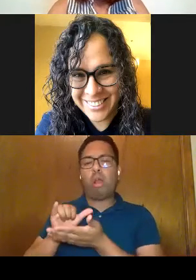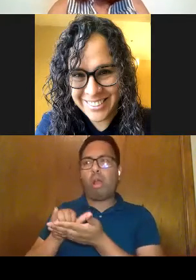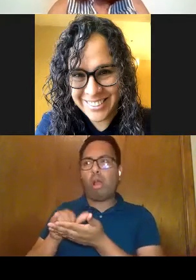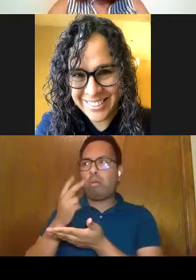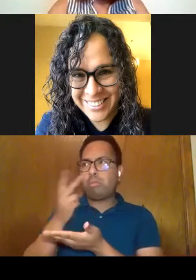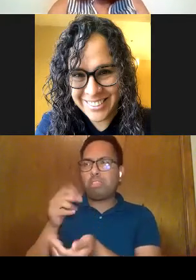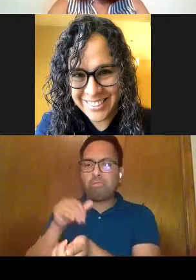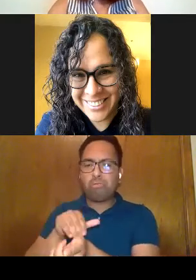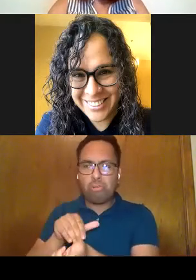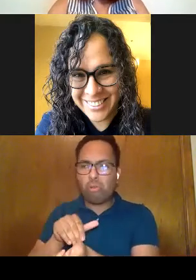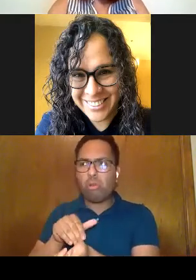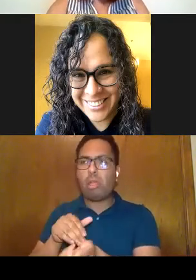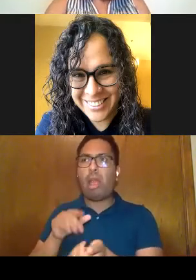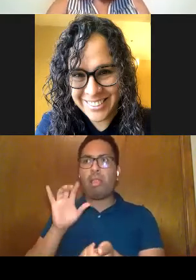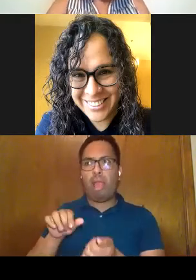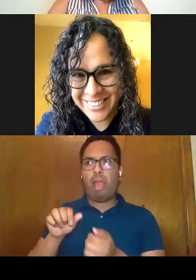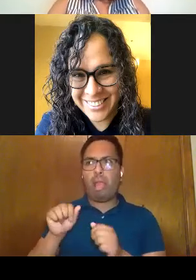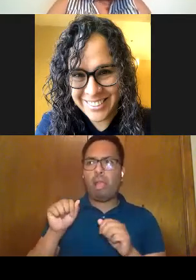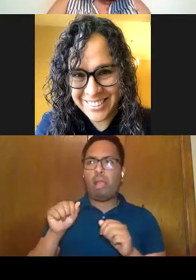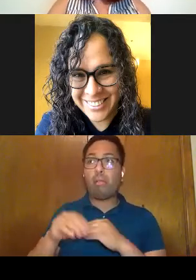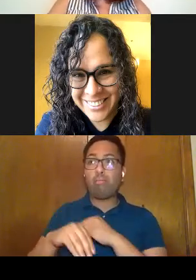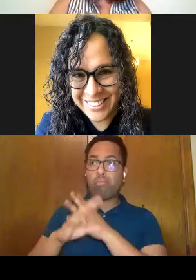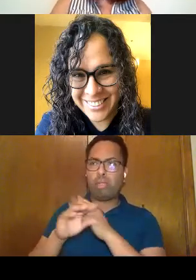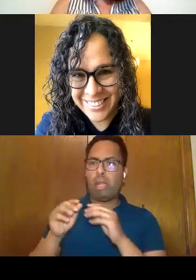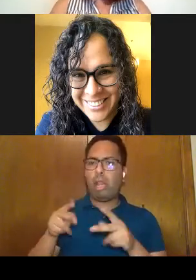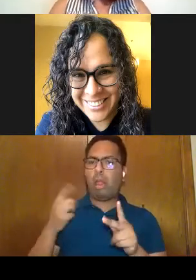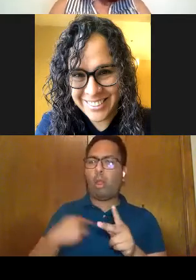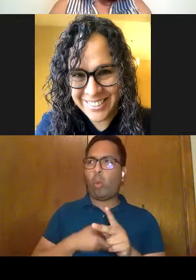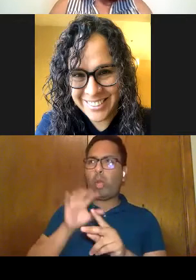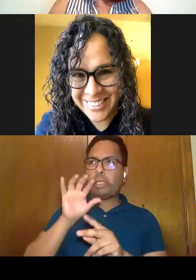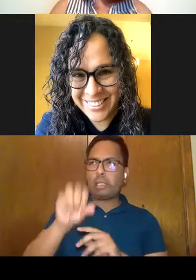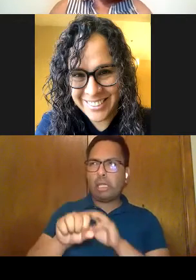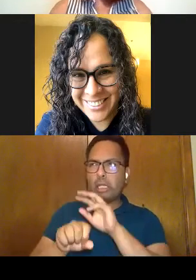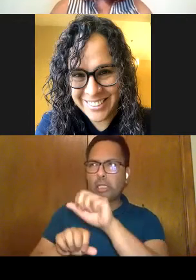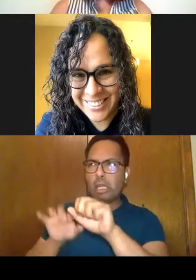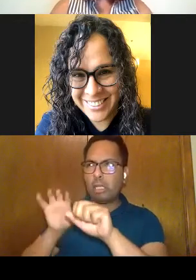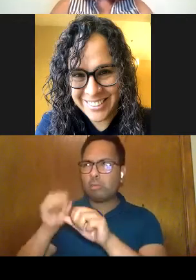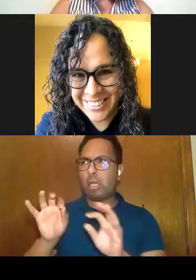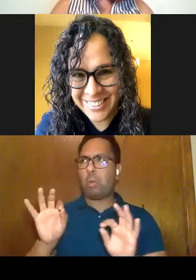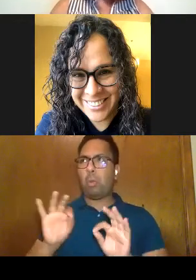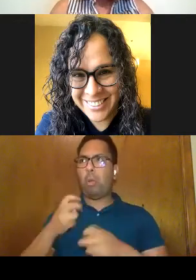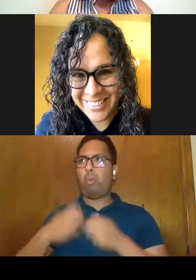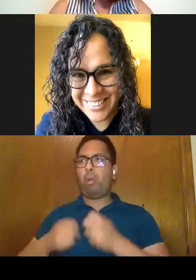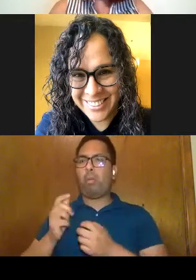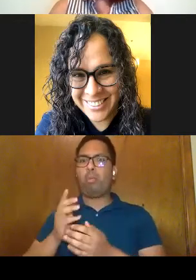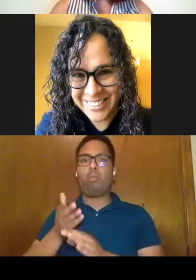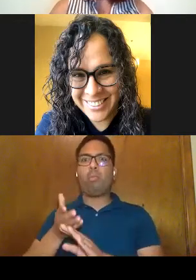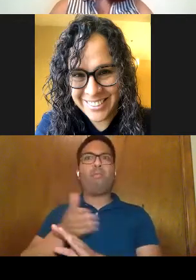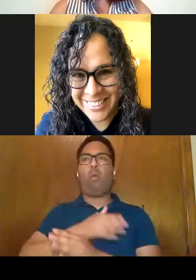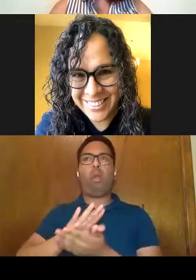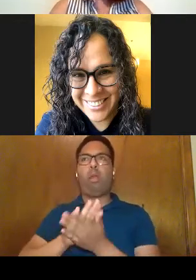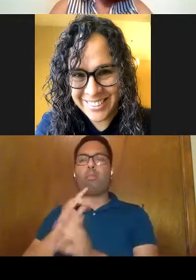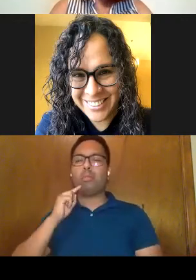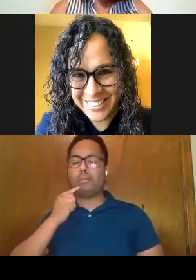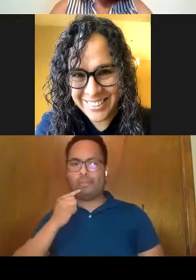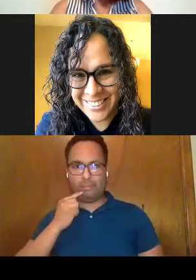small problems before they become big ones. That's a really big point to make. And as you can see from the